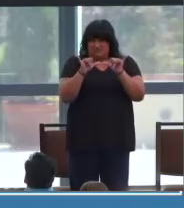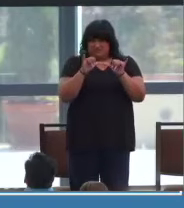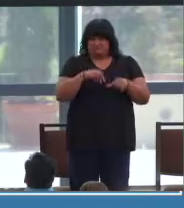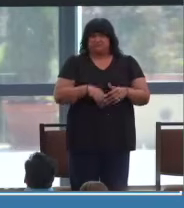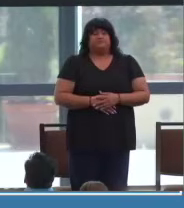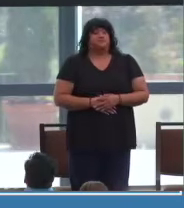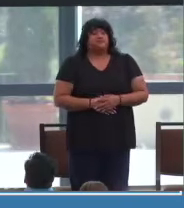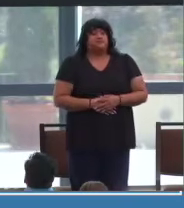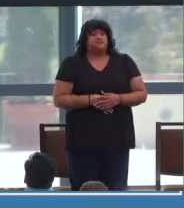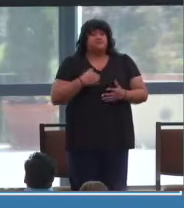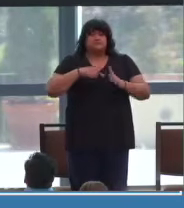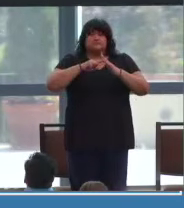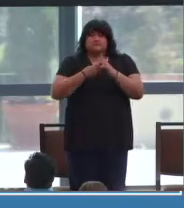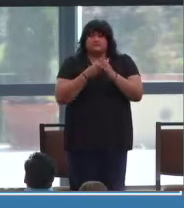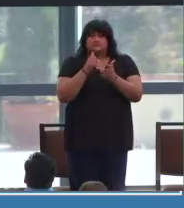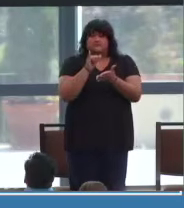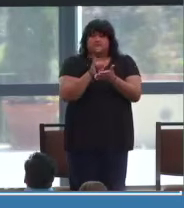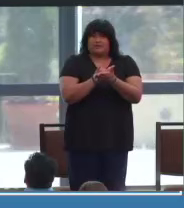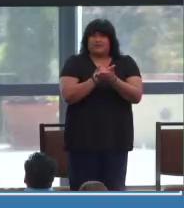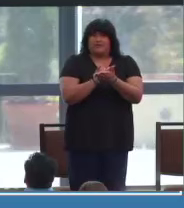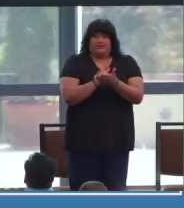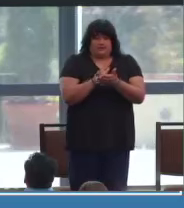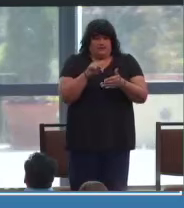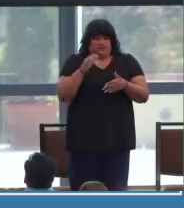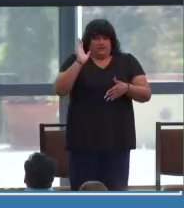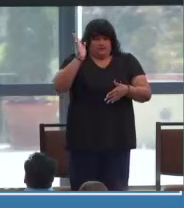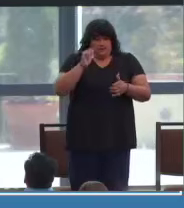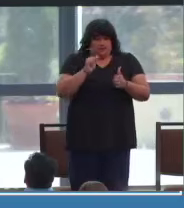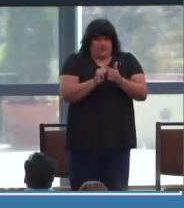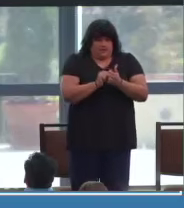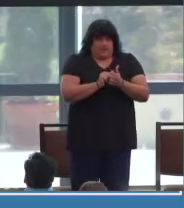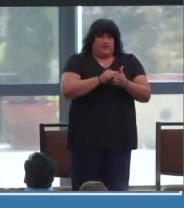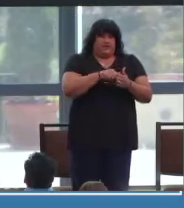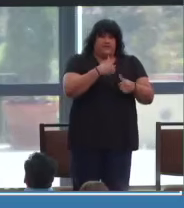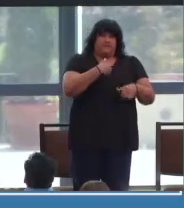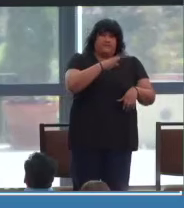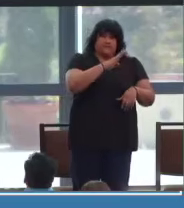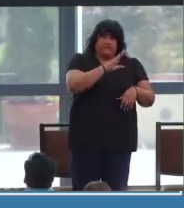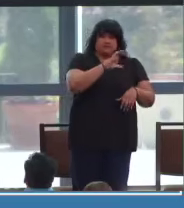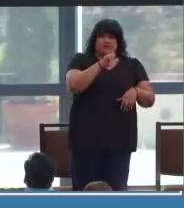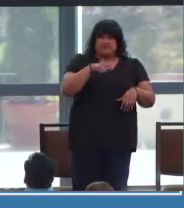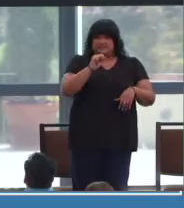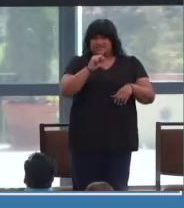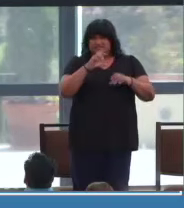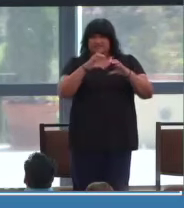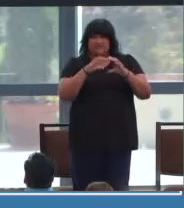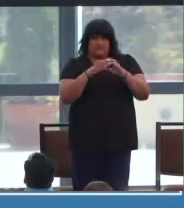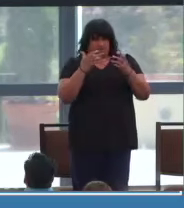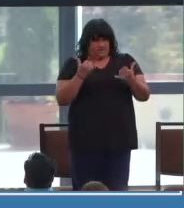I started this presentation with B cells and migrating to tissues and CAR T cells, targeting B cells. So what happened to their B